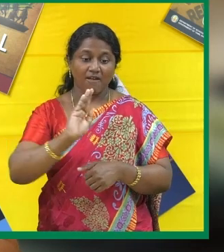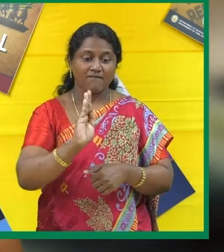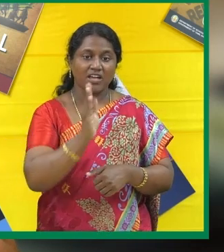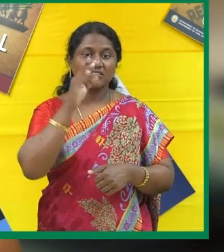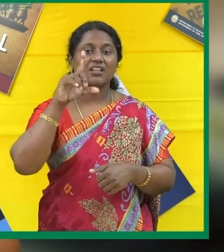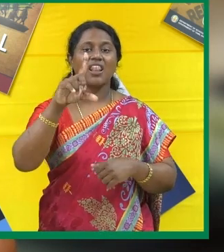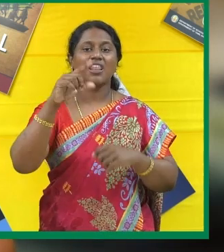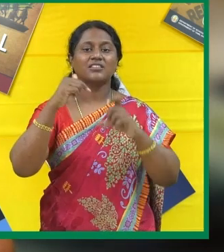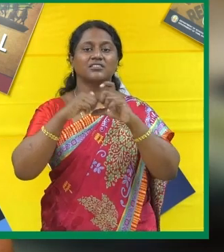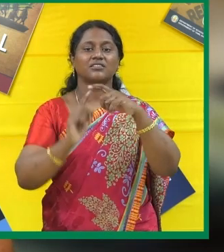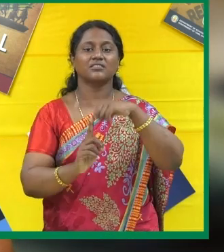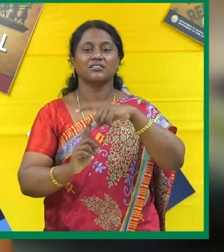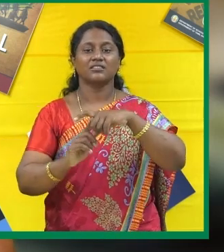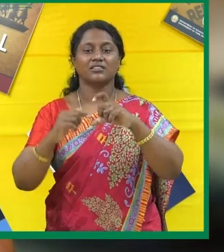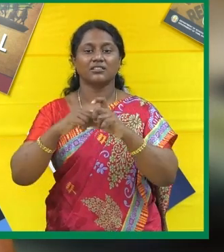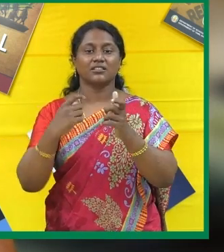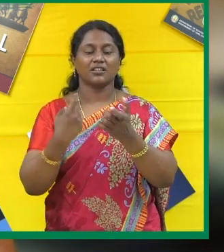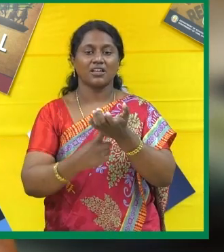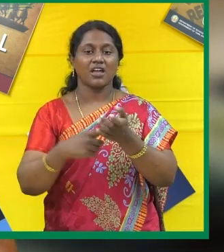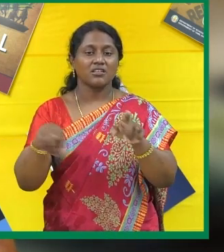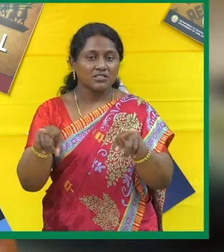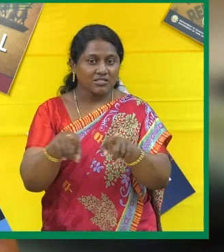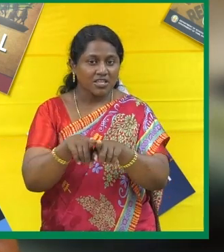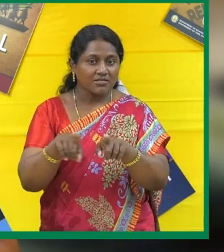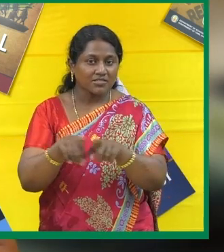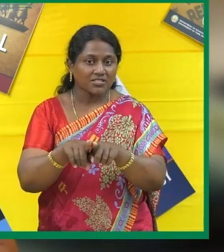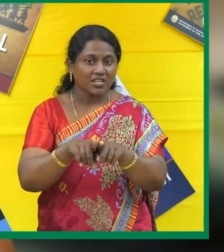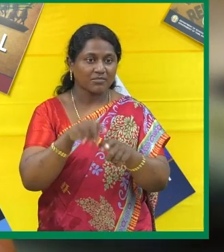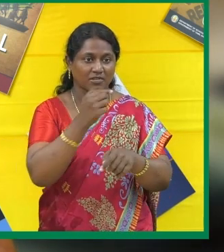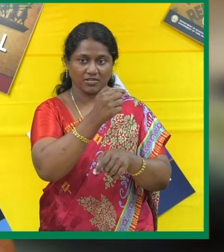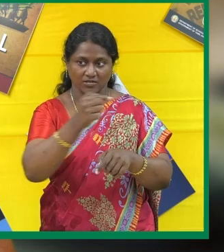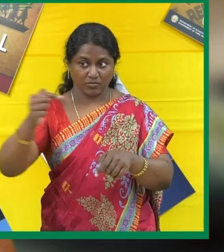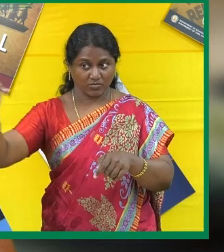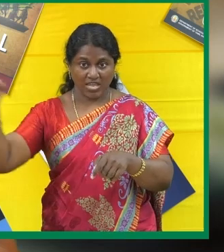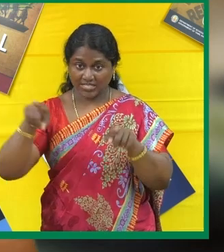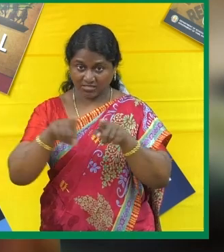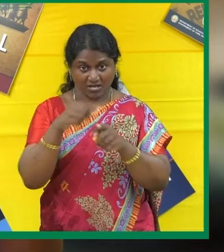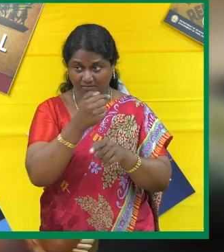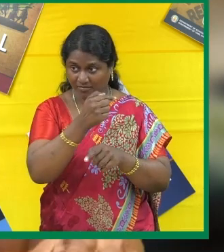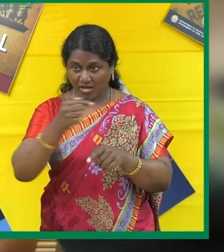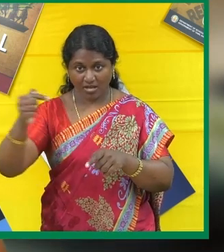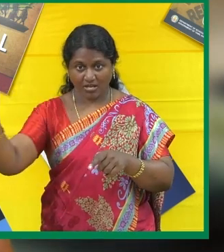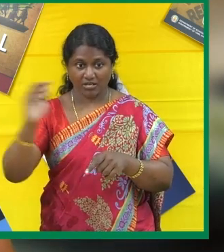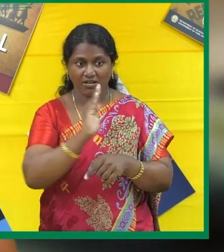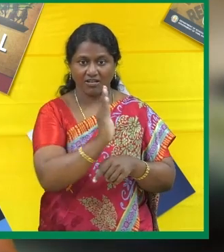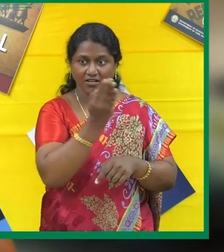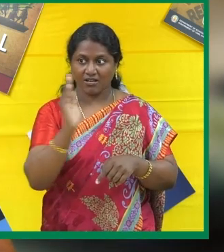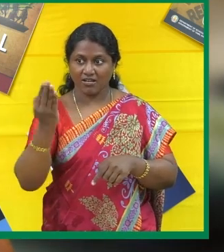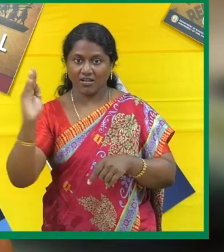letter, then take down and write that word by underlining the same letter, first letter. That is consonant